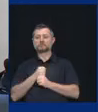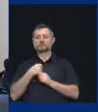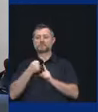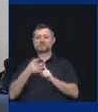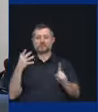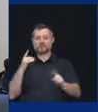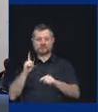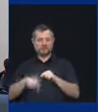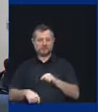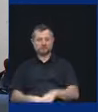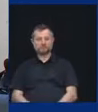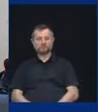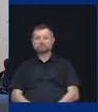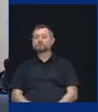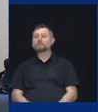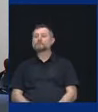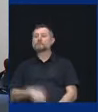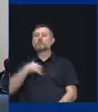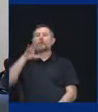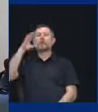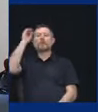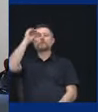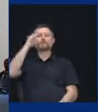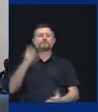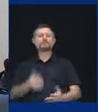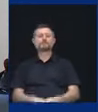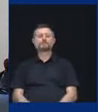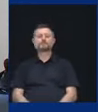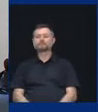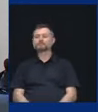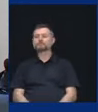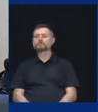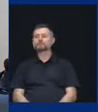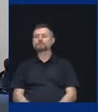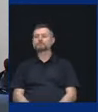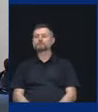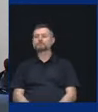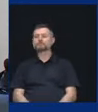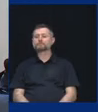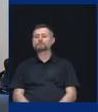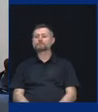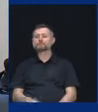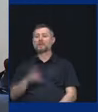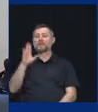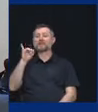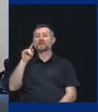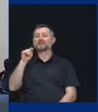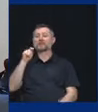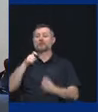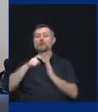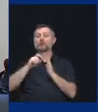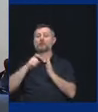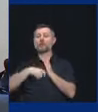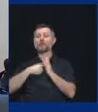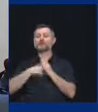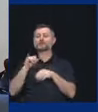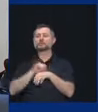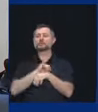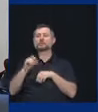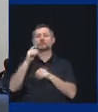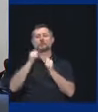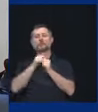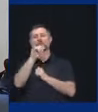it? What should be done about the Bitcoin mining industry and these local plants that are being bought